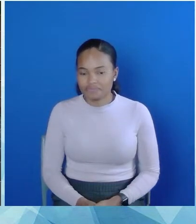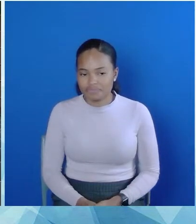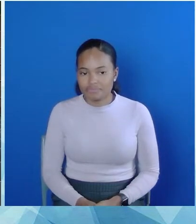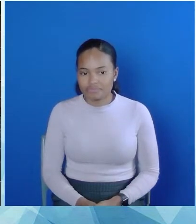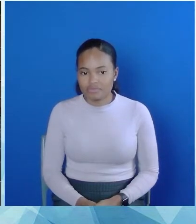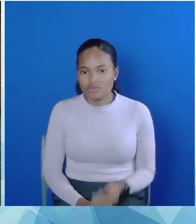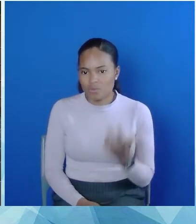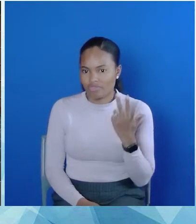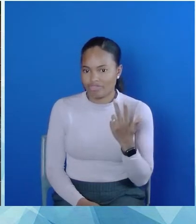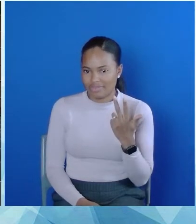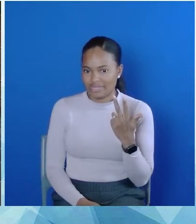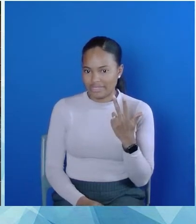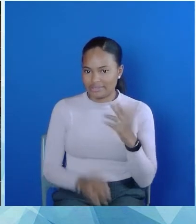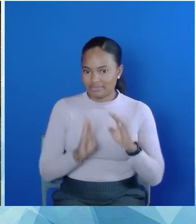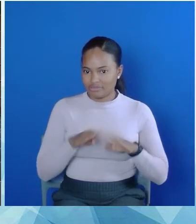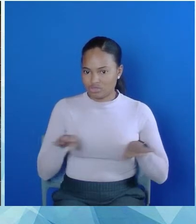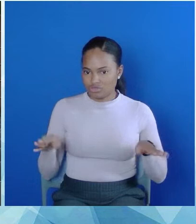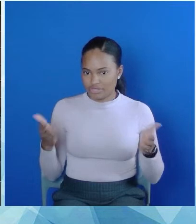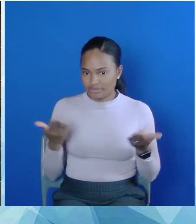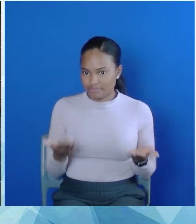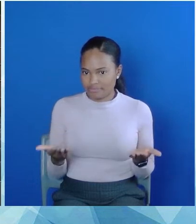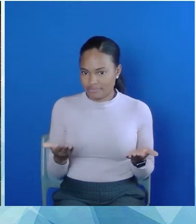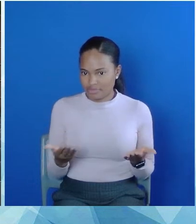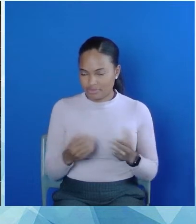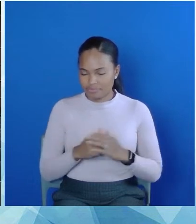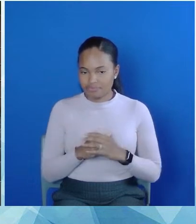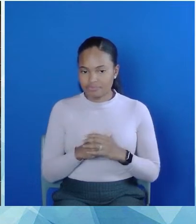I have 3 children, and